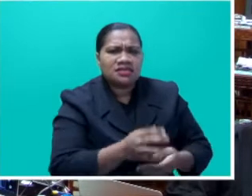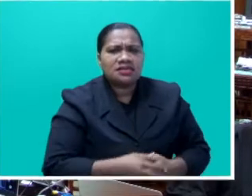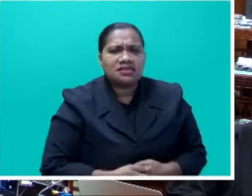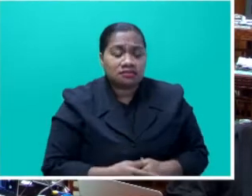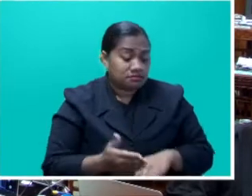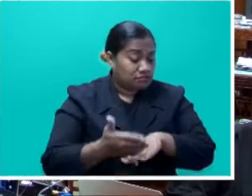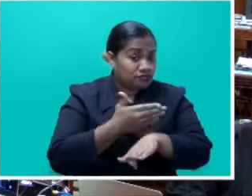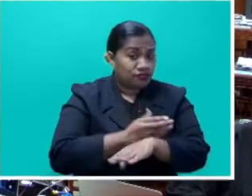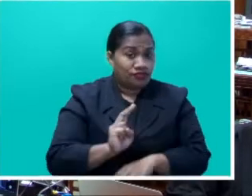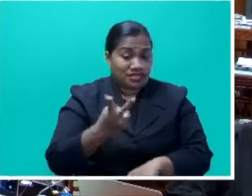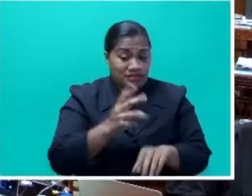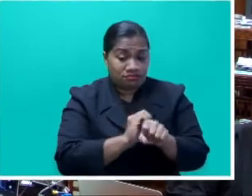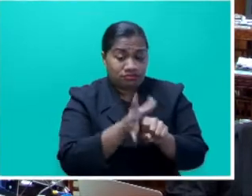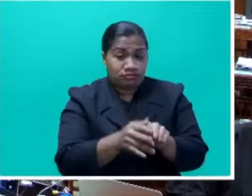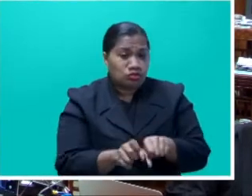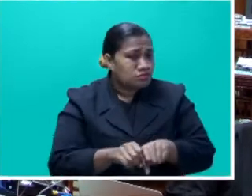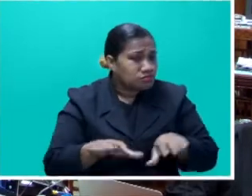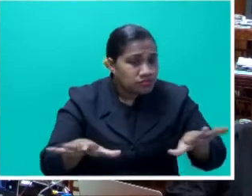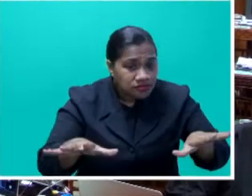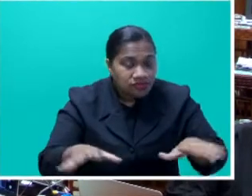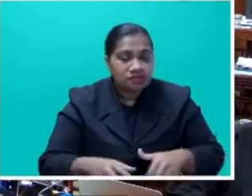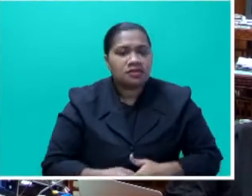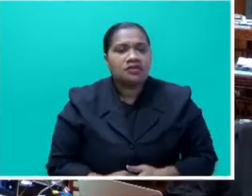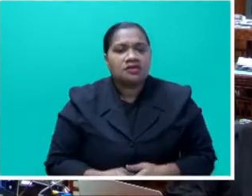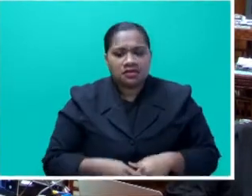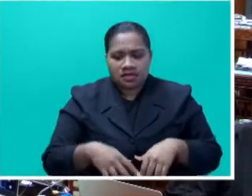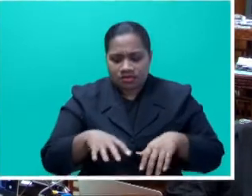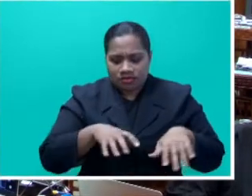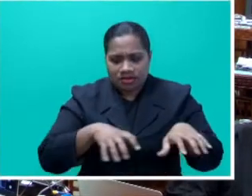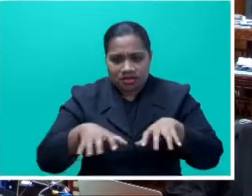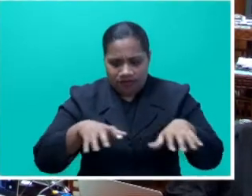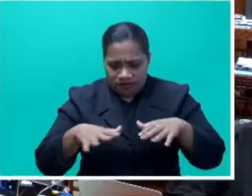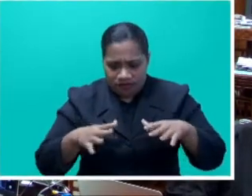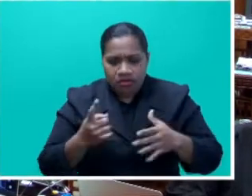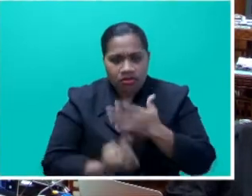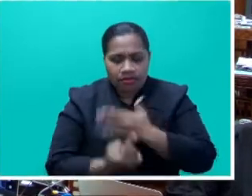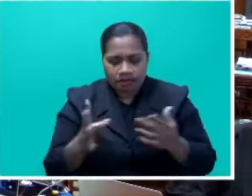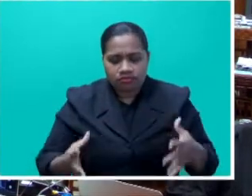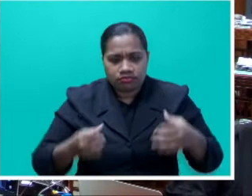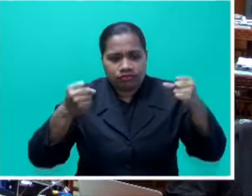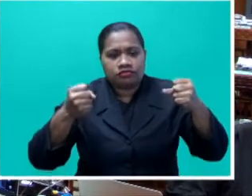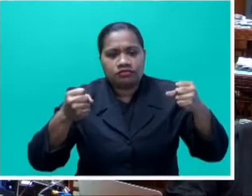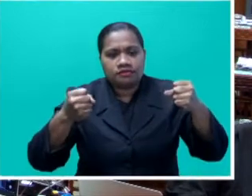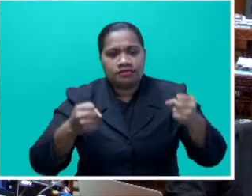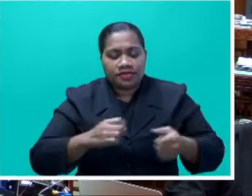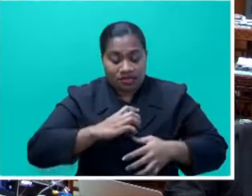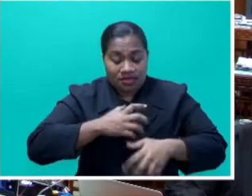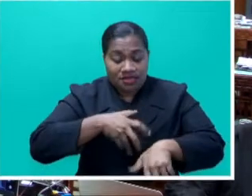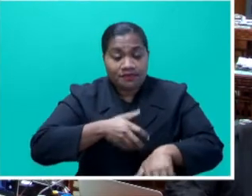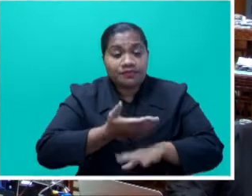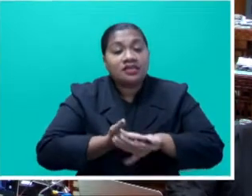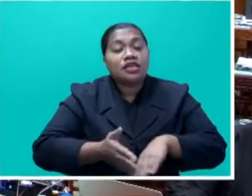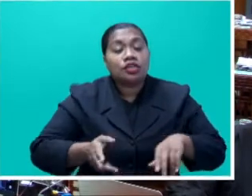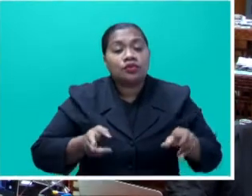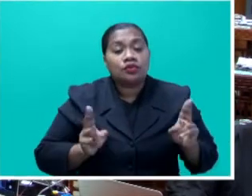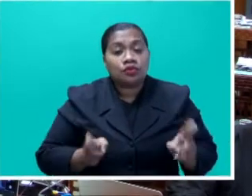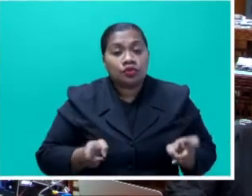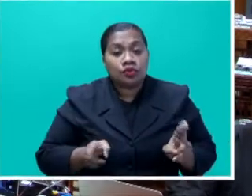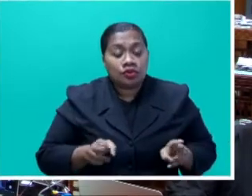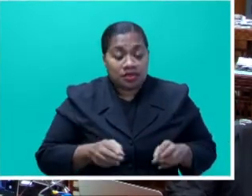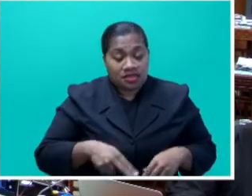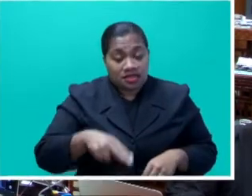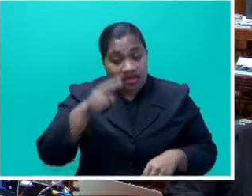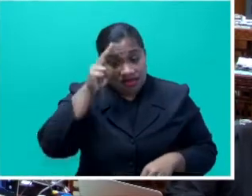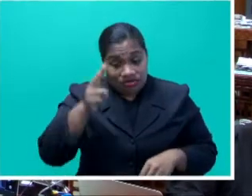second wave of the COVID-19 brought in-person activities to a halt. In adapting to the new normal, the Fiji National Action Plan team